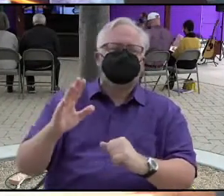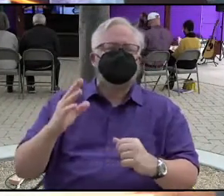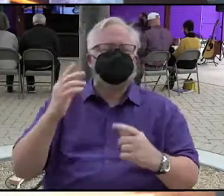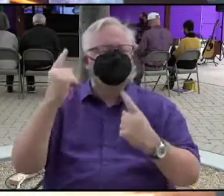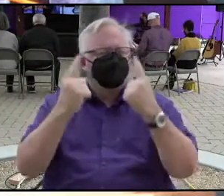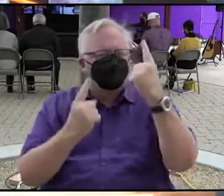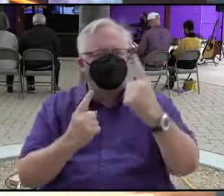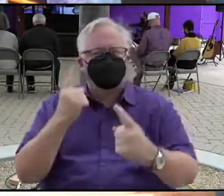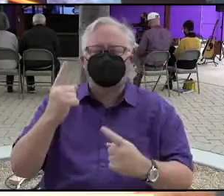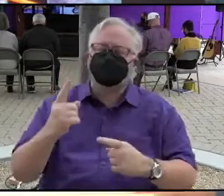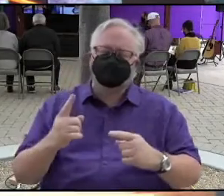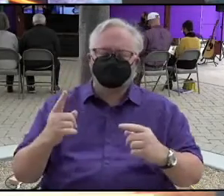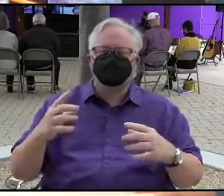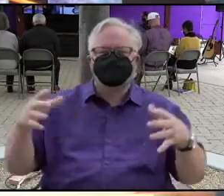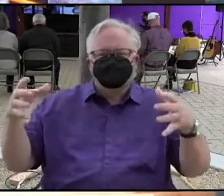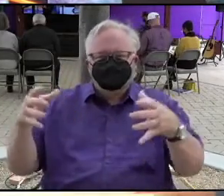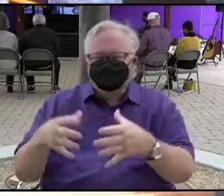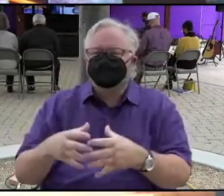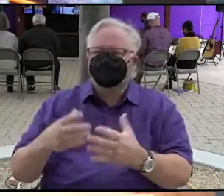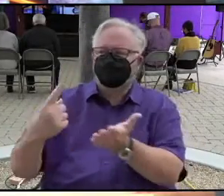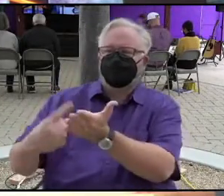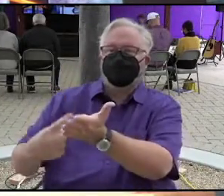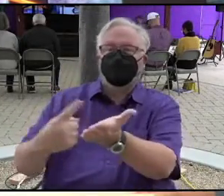converse on the stolen land of the